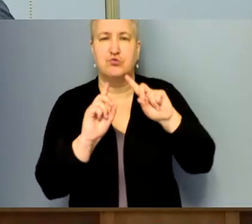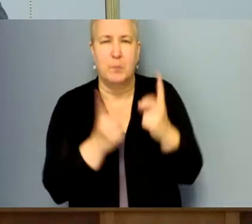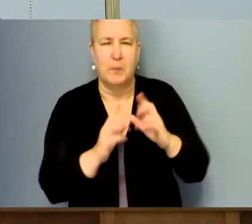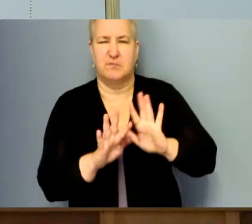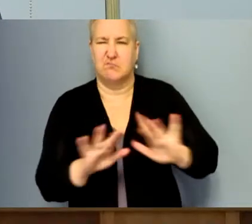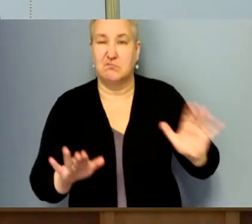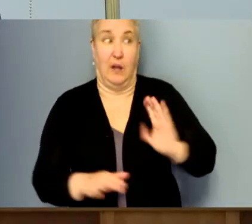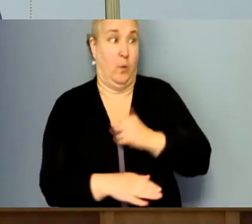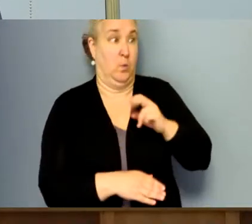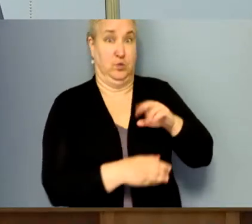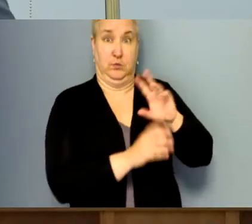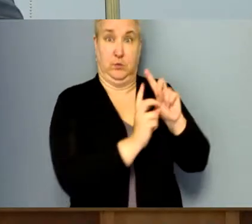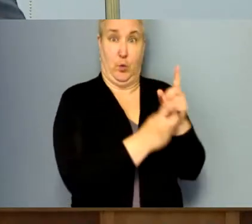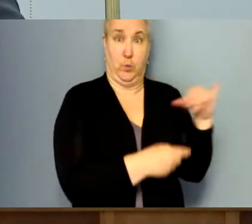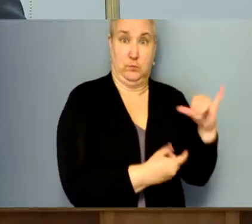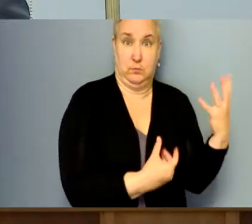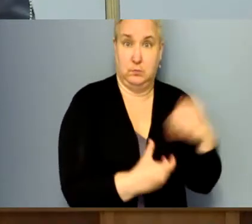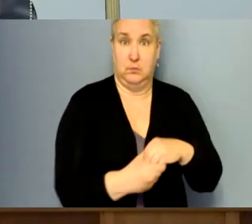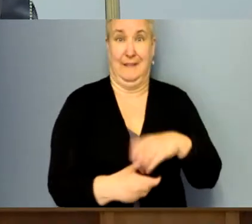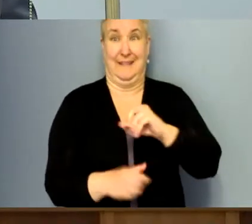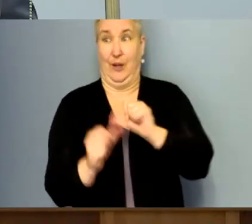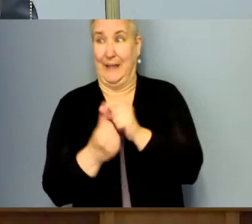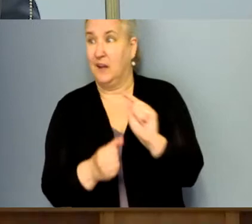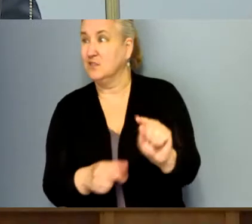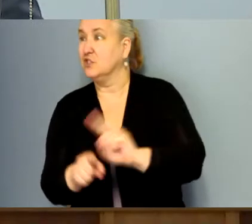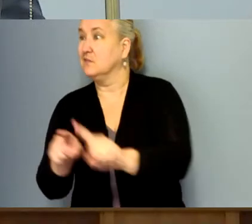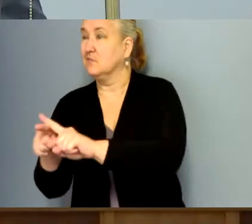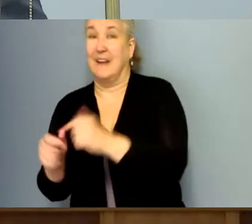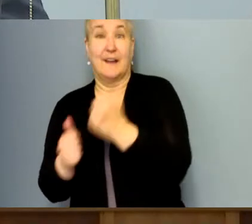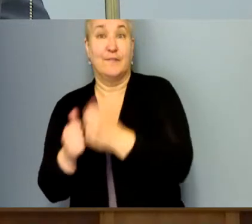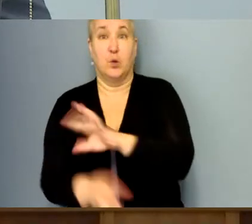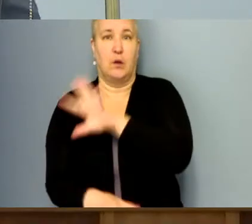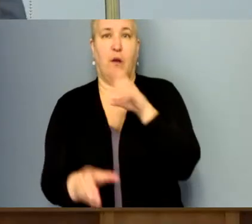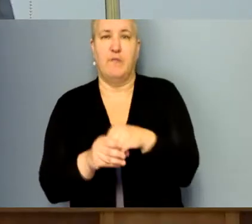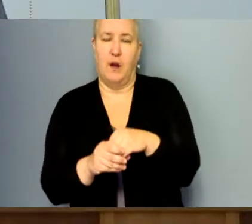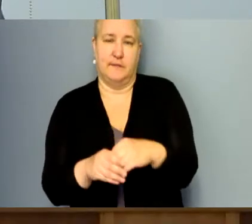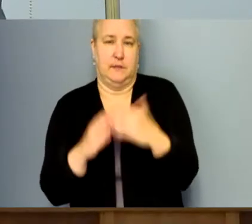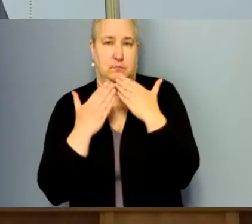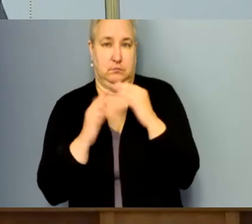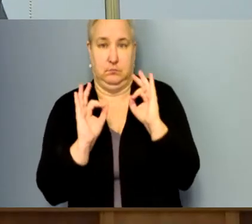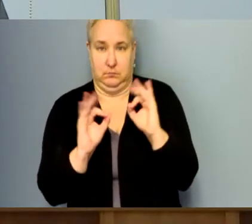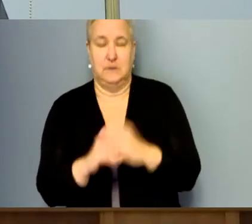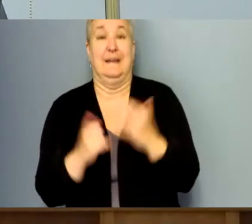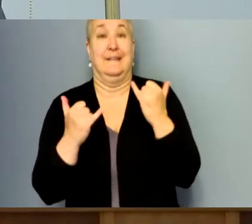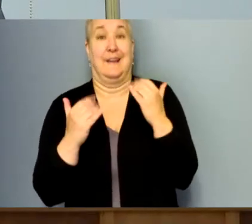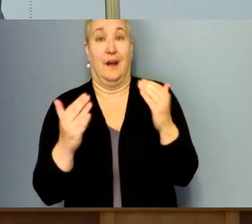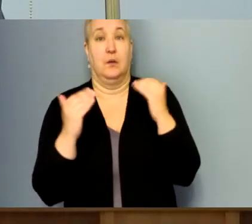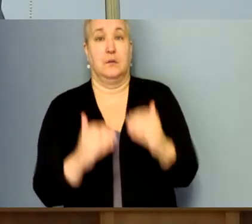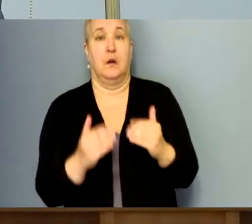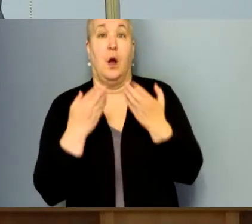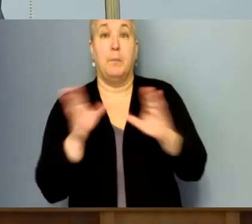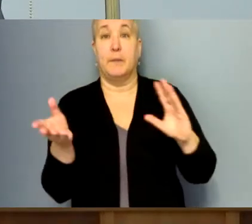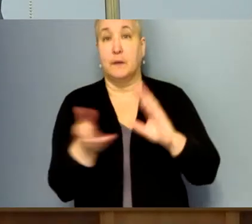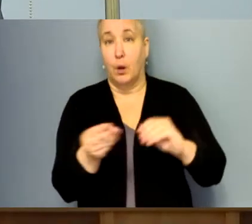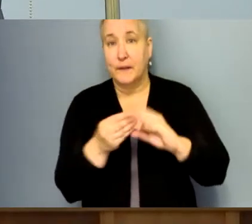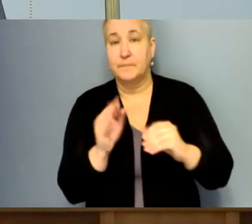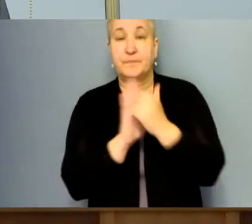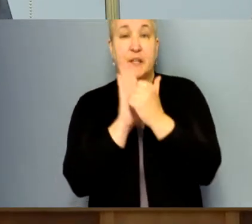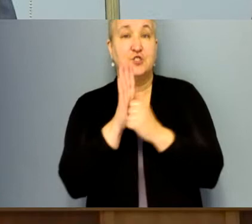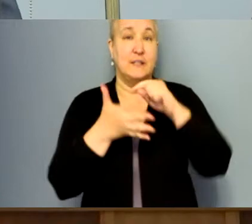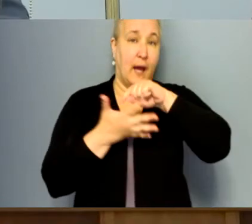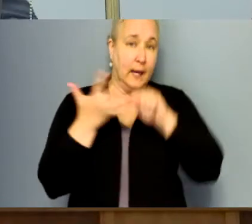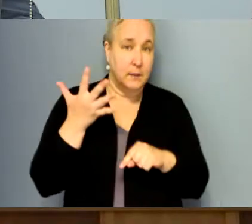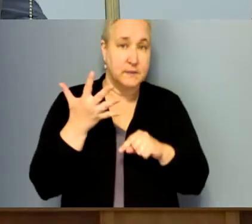own departments, and all the county agencies involved. All right, we'll move into public comment. This is an agenda